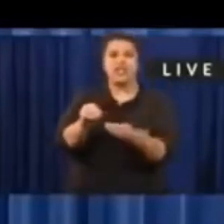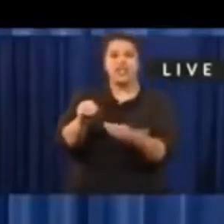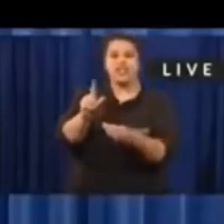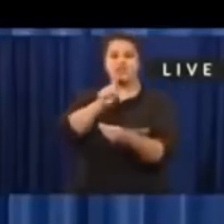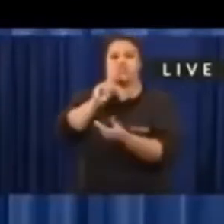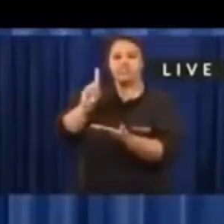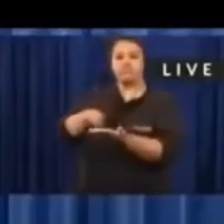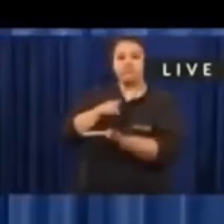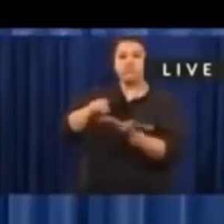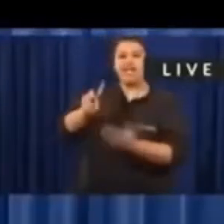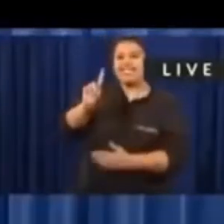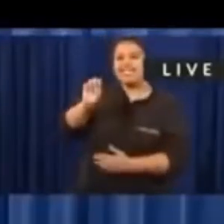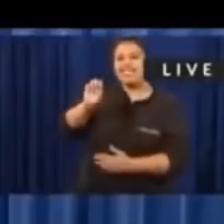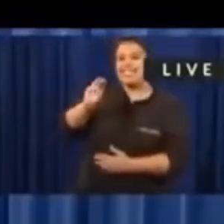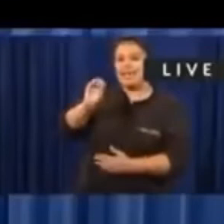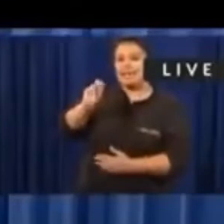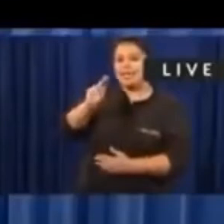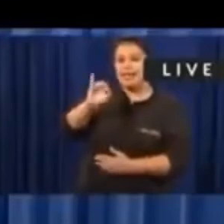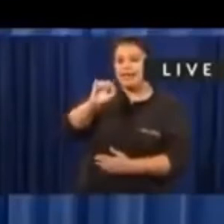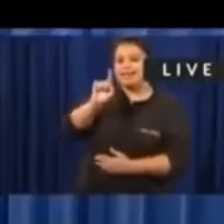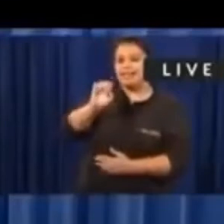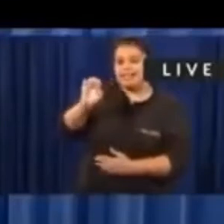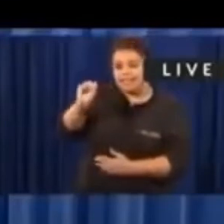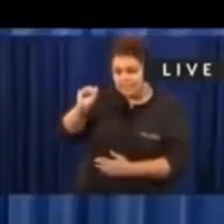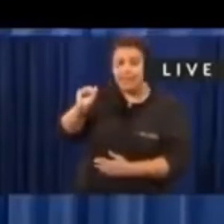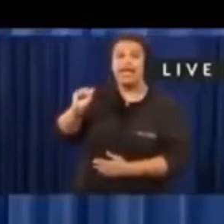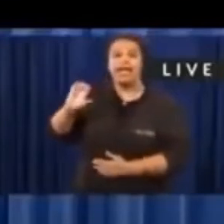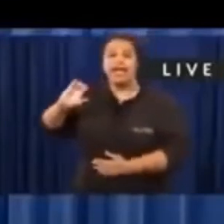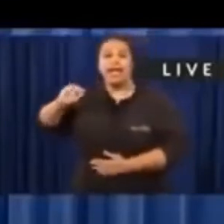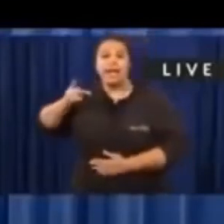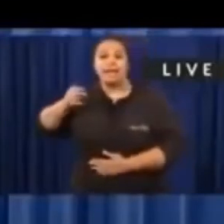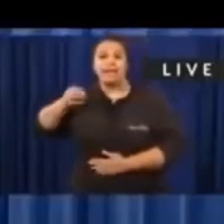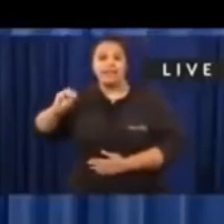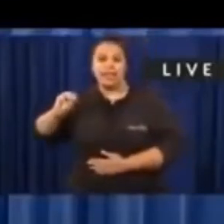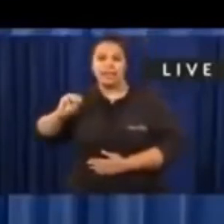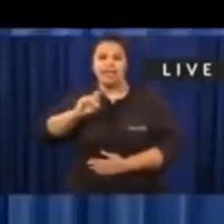liberation theology based on Marxist ideals